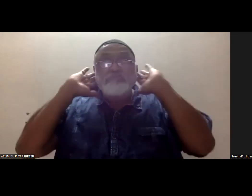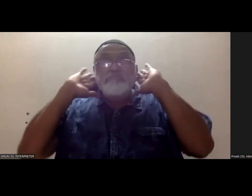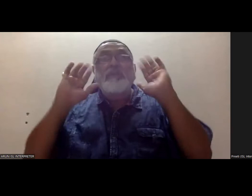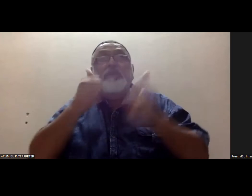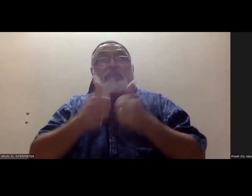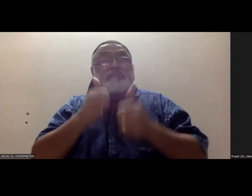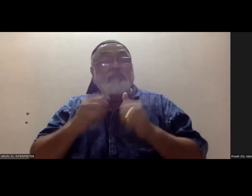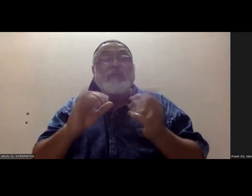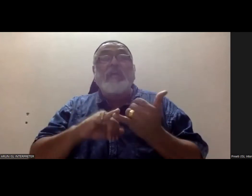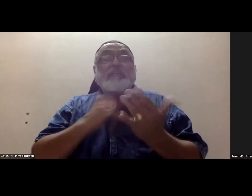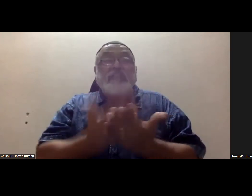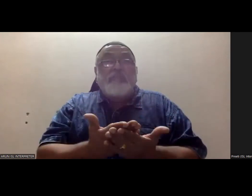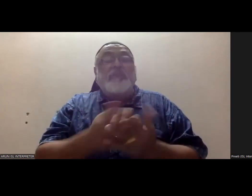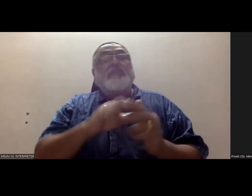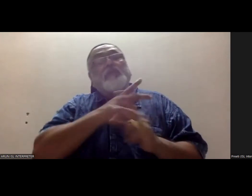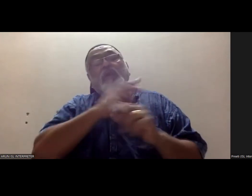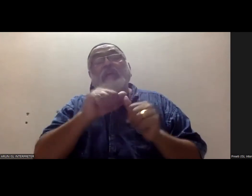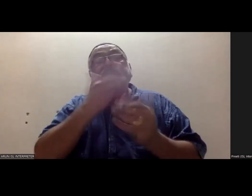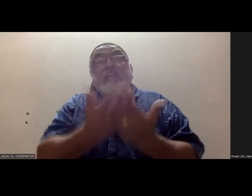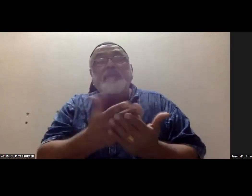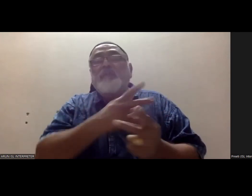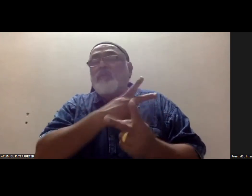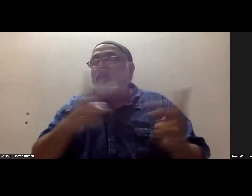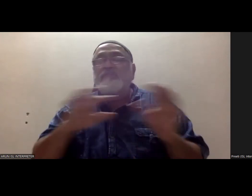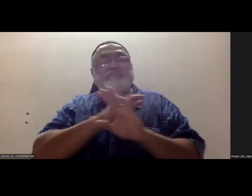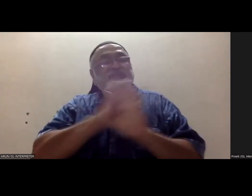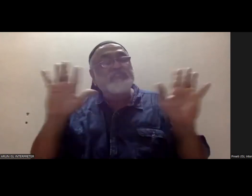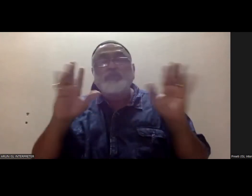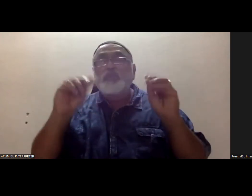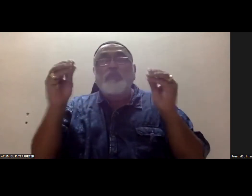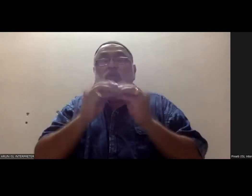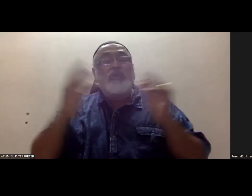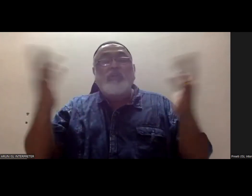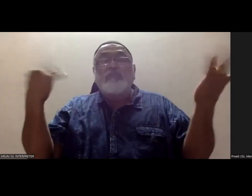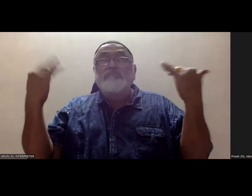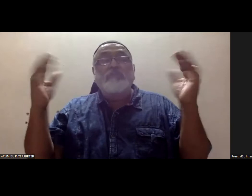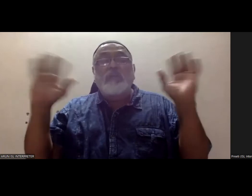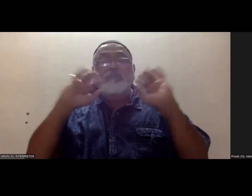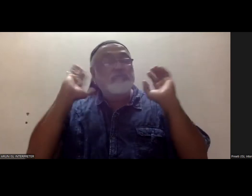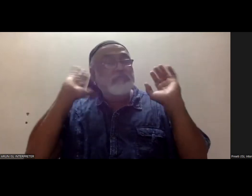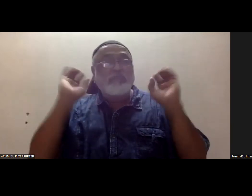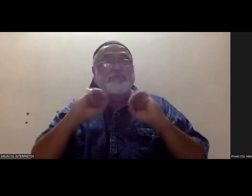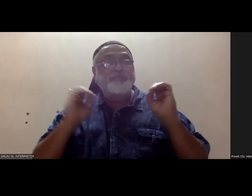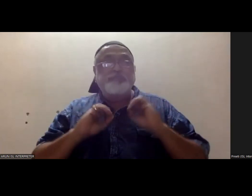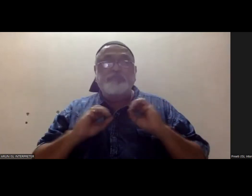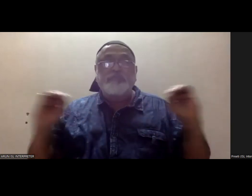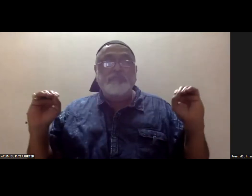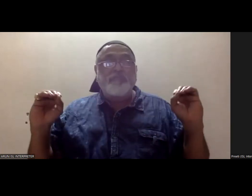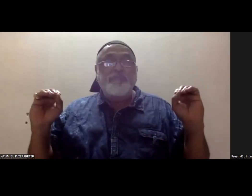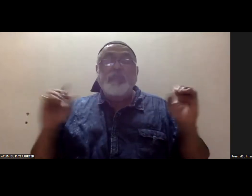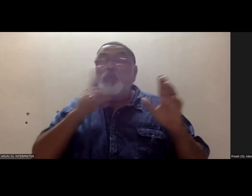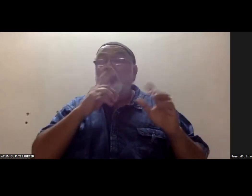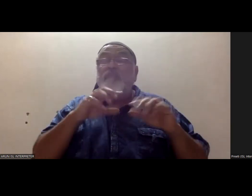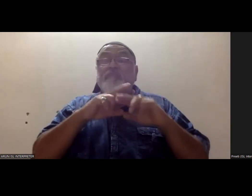regarding the assignments, and we have tried to resolve that. So no more concerns will be taken from now on. So the revised deadline